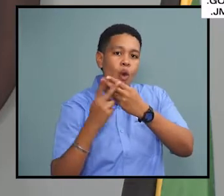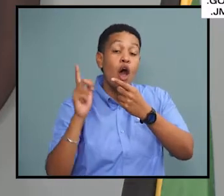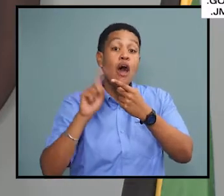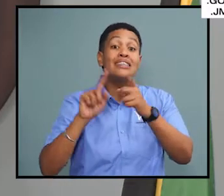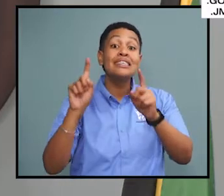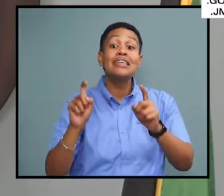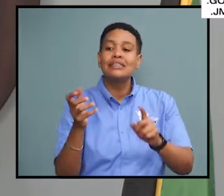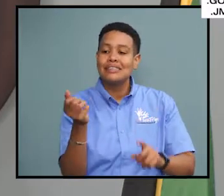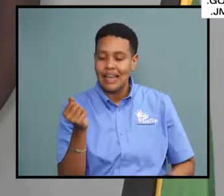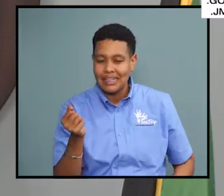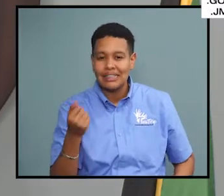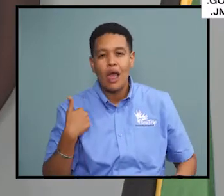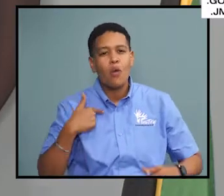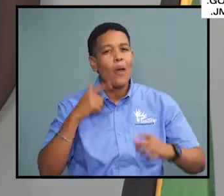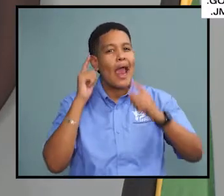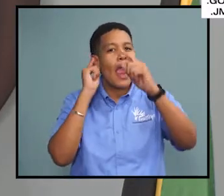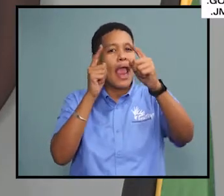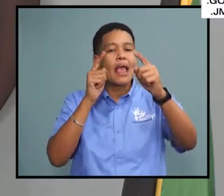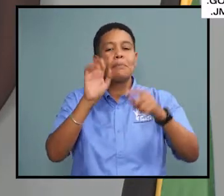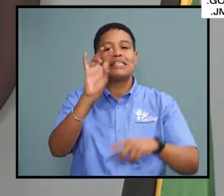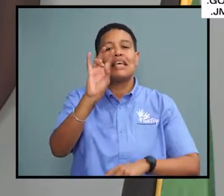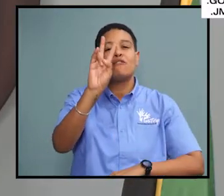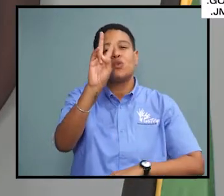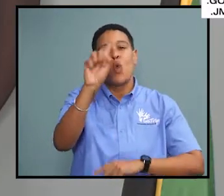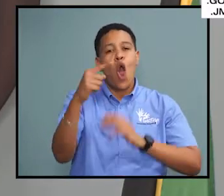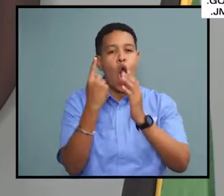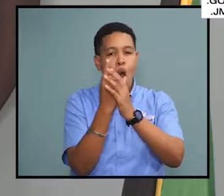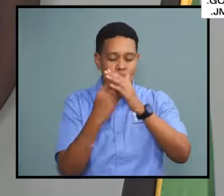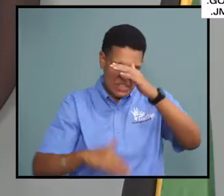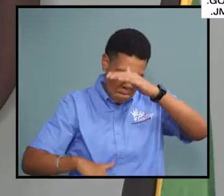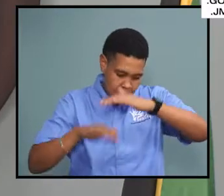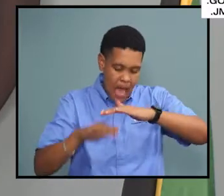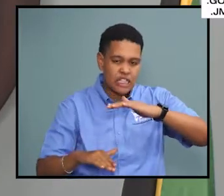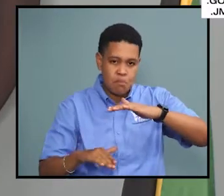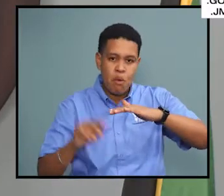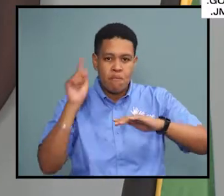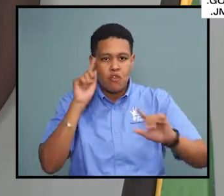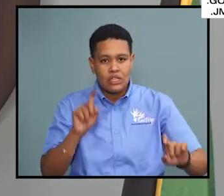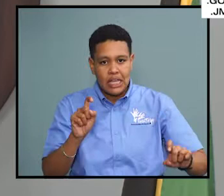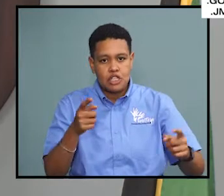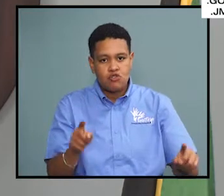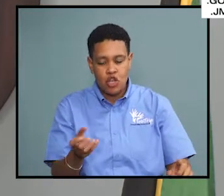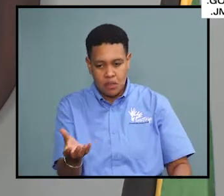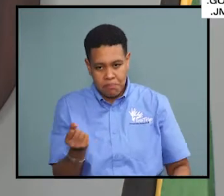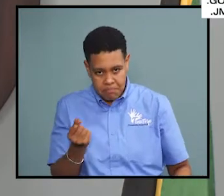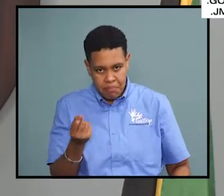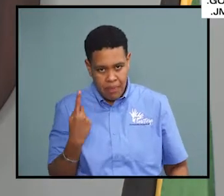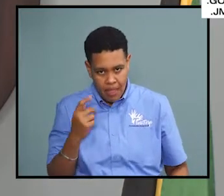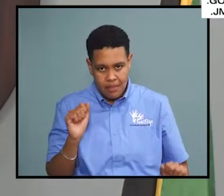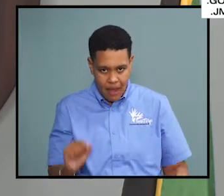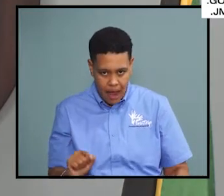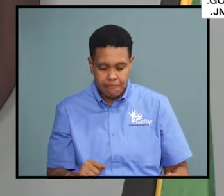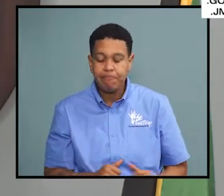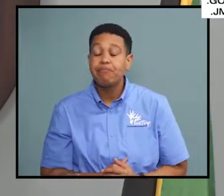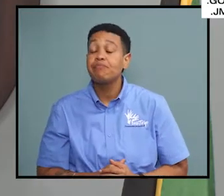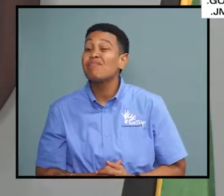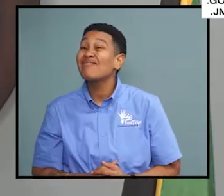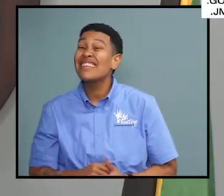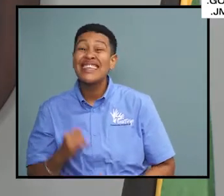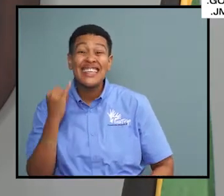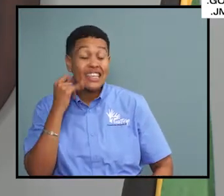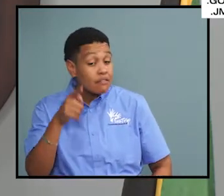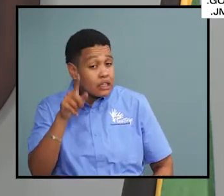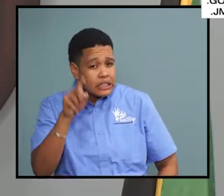we are aiming for a maximum of 72 hours to turn around test results. If the test result is